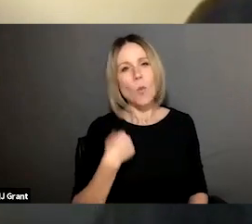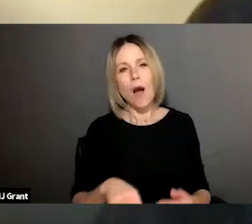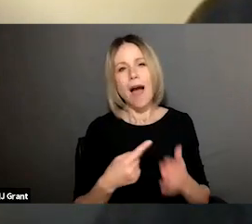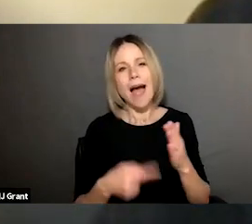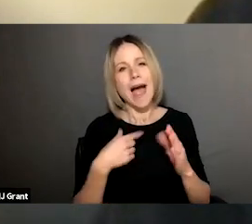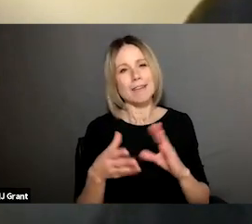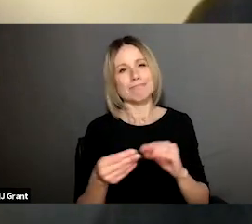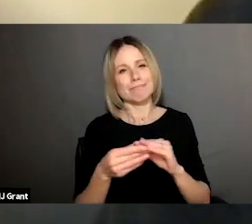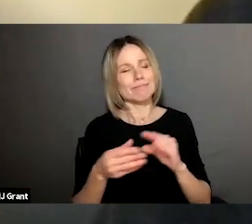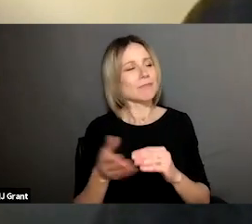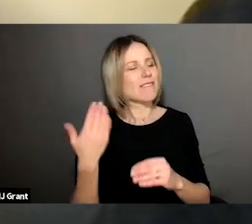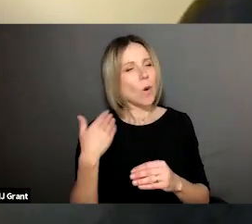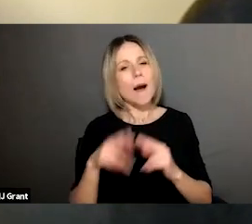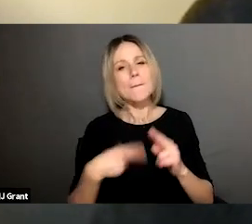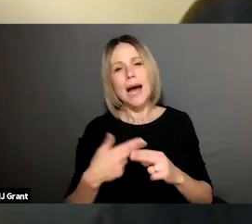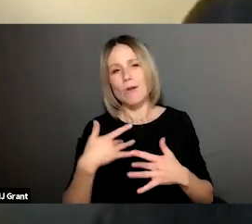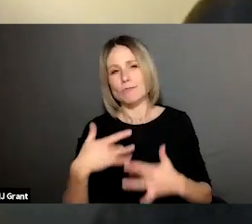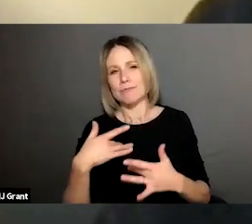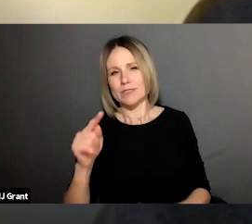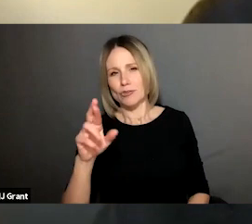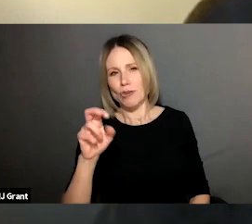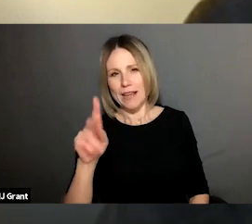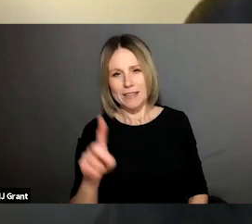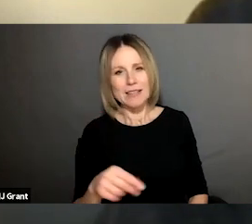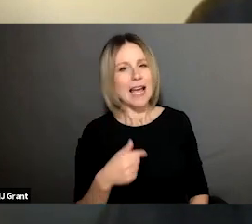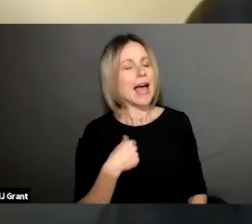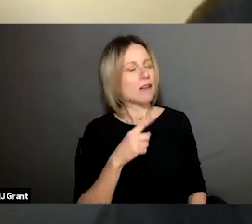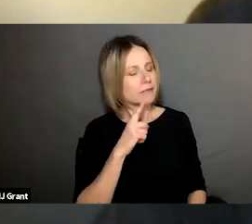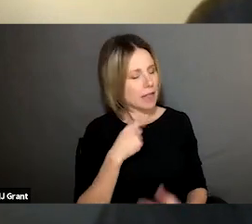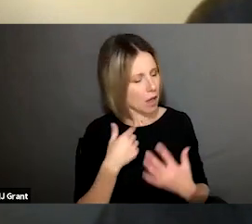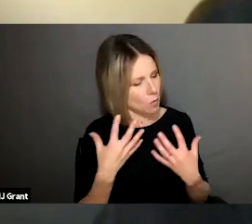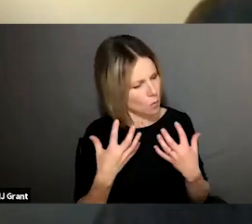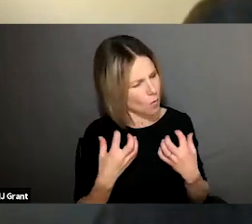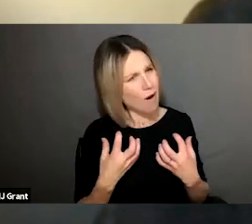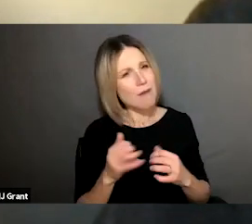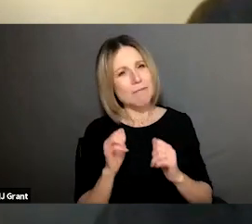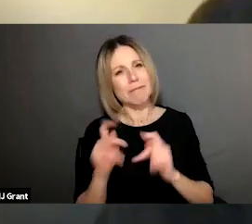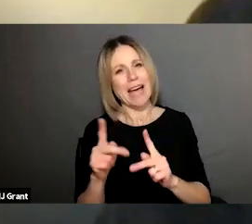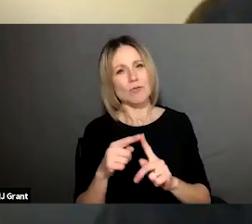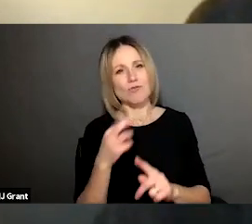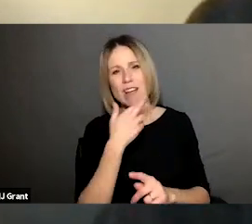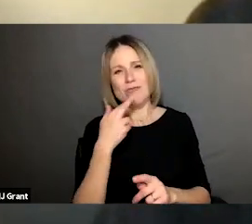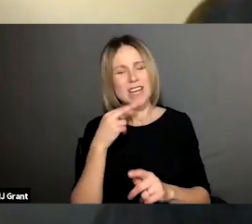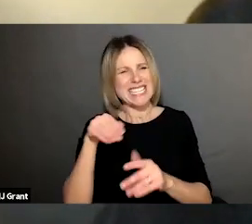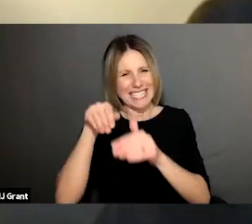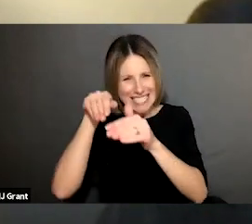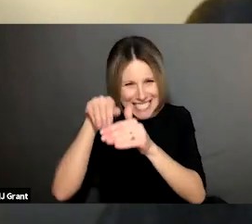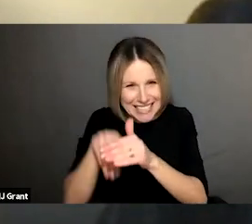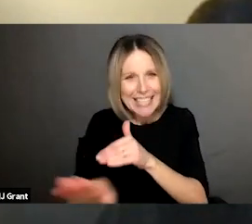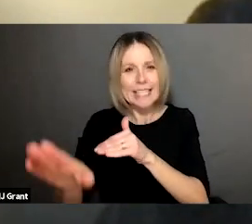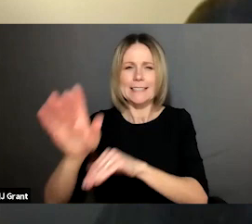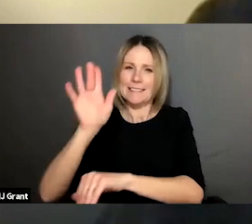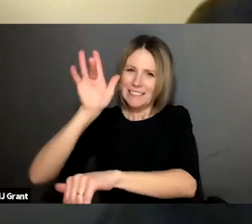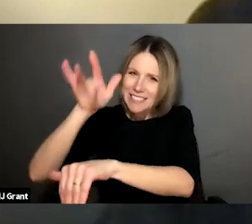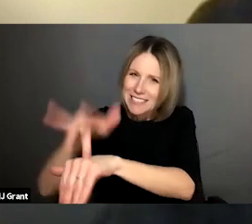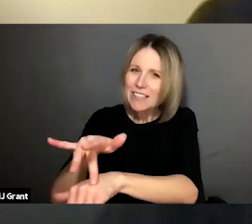way about trends, but I really want to get back into restaurants. And when I say get back into restaurants, I don't mean,